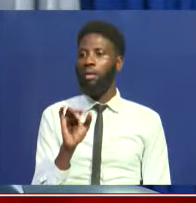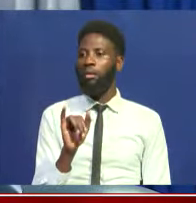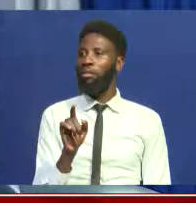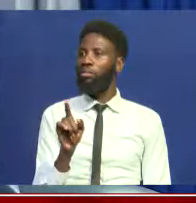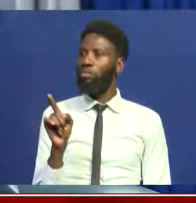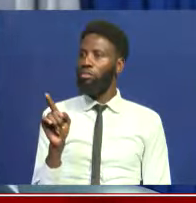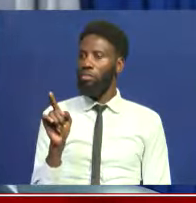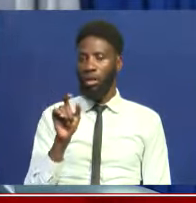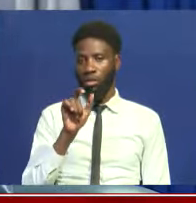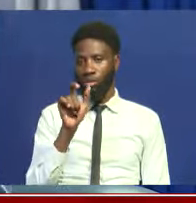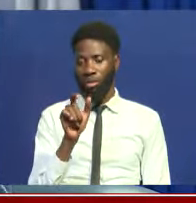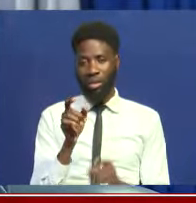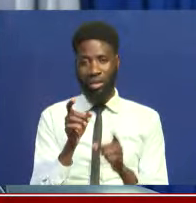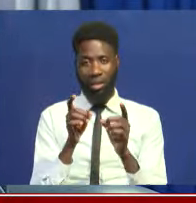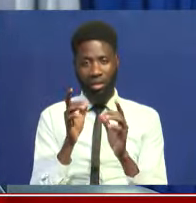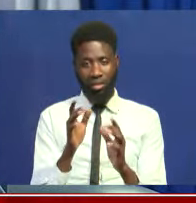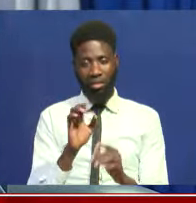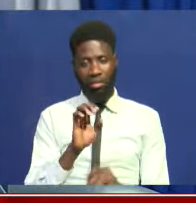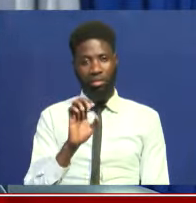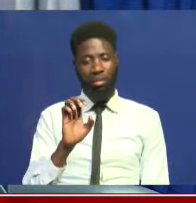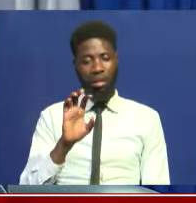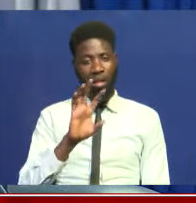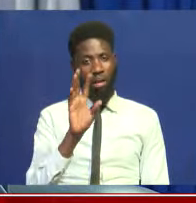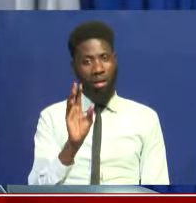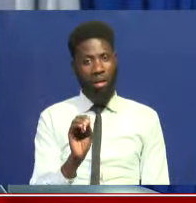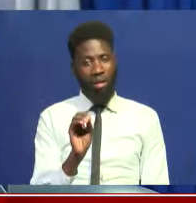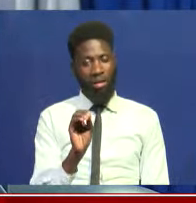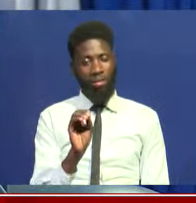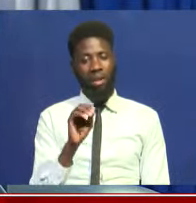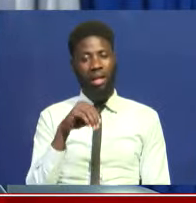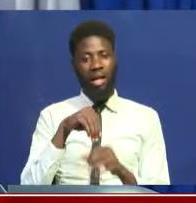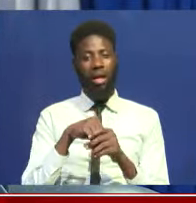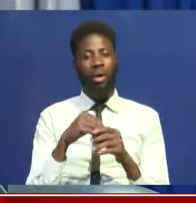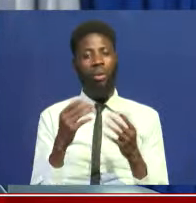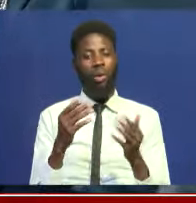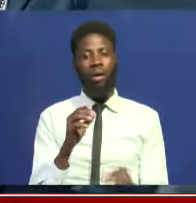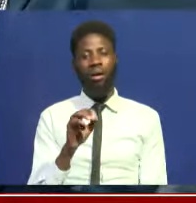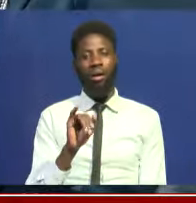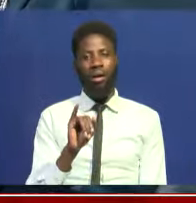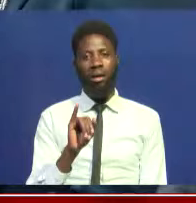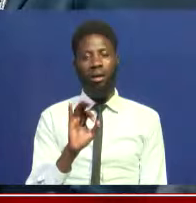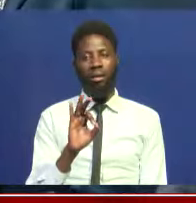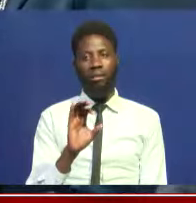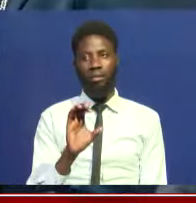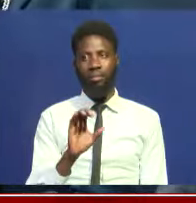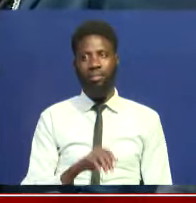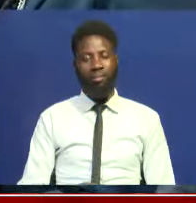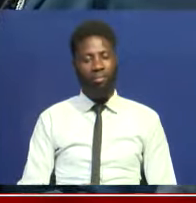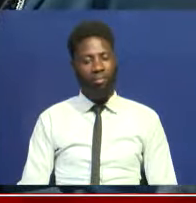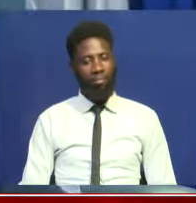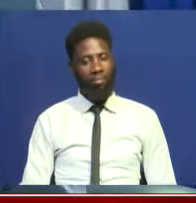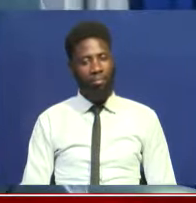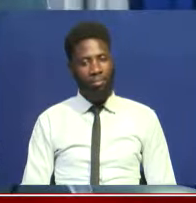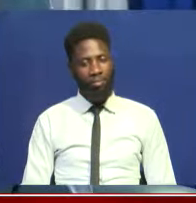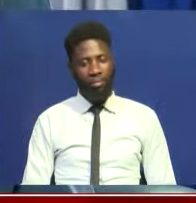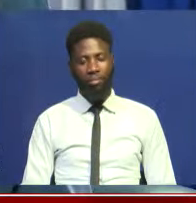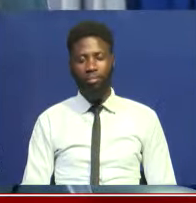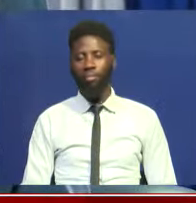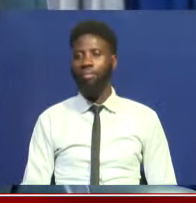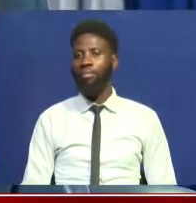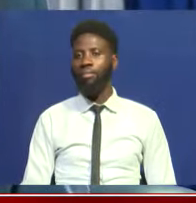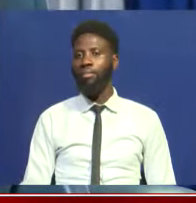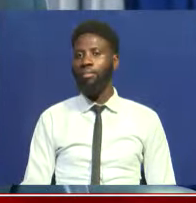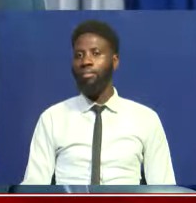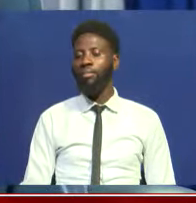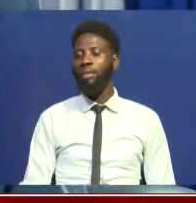the Regional Director for Eastern Africa at the IFC. Thank you very much for joining us. Thanks, Betty, for having me. You're welcome. Now,